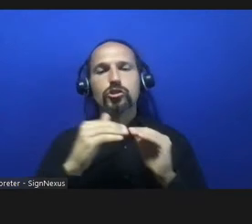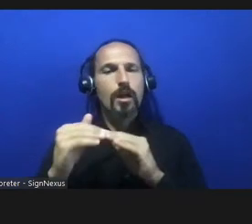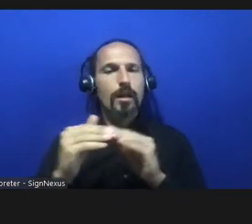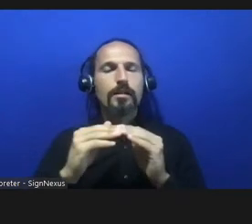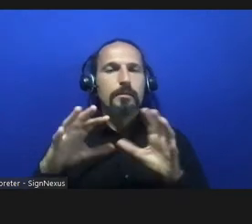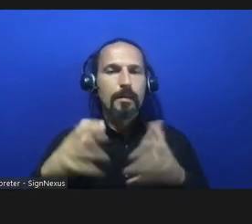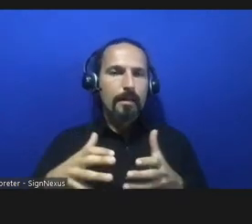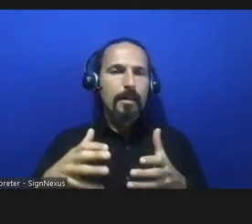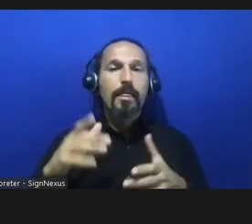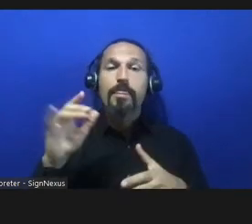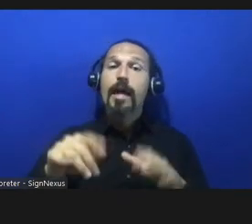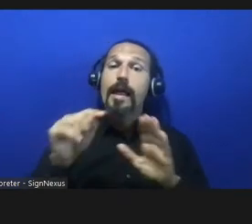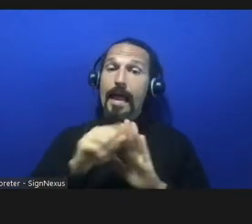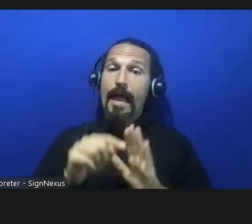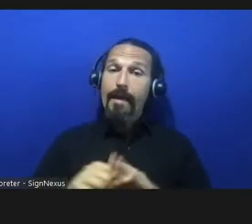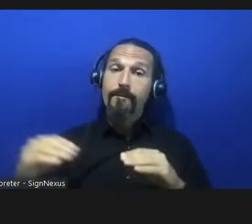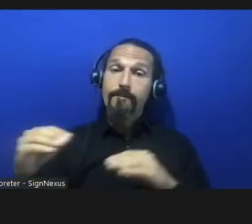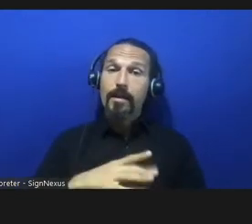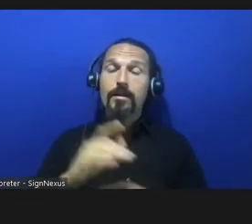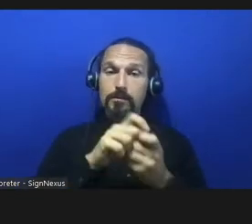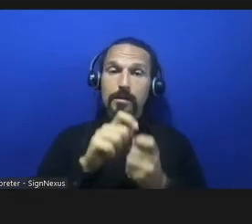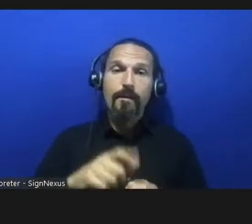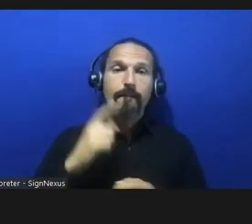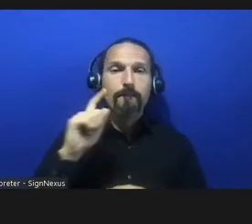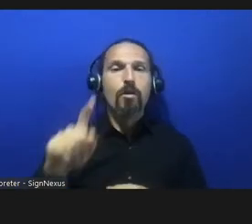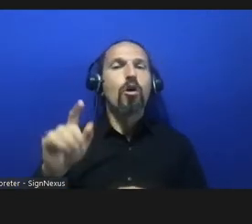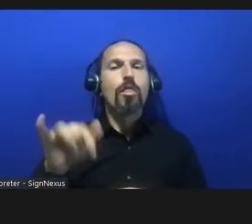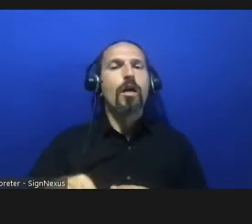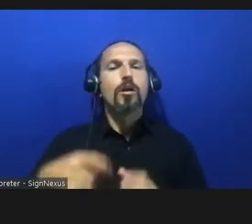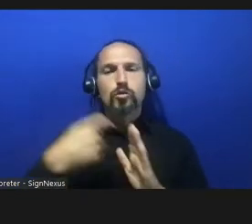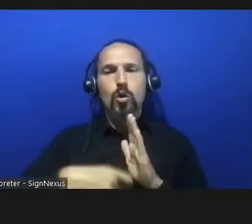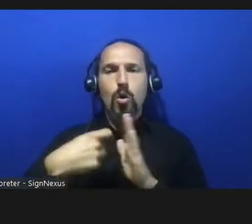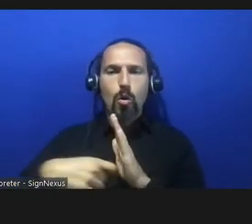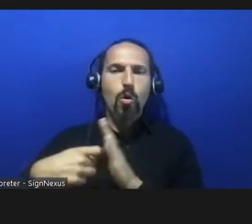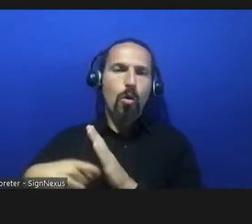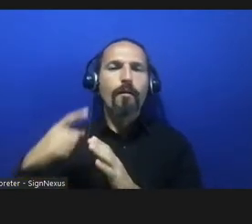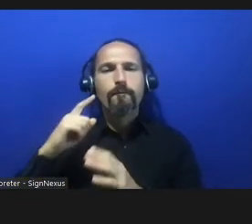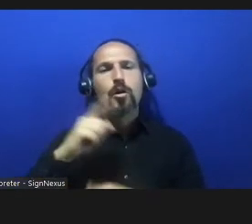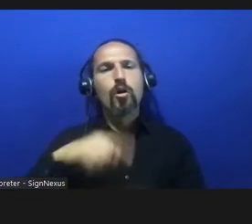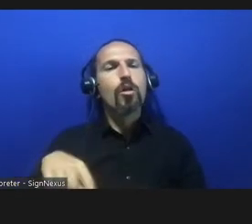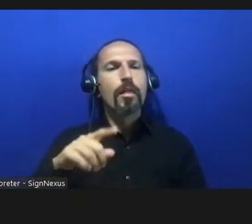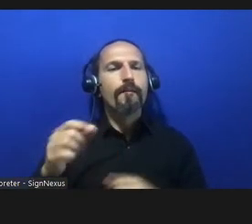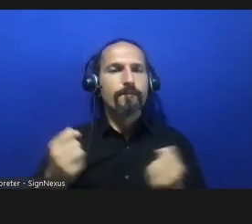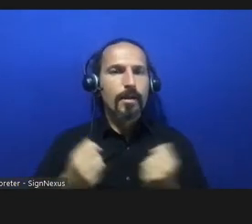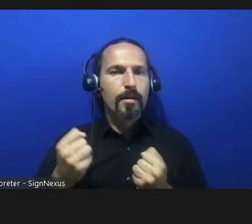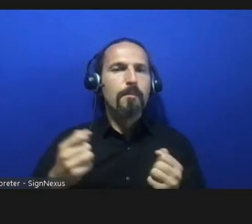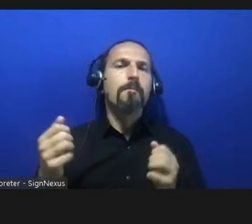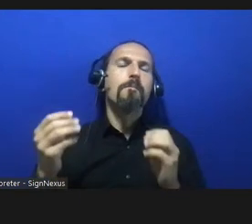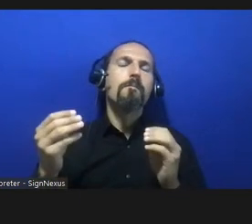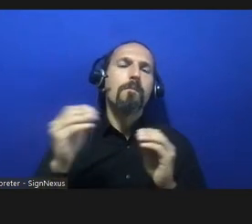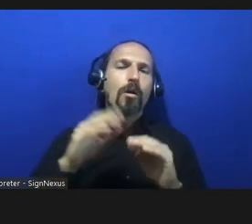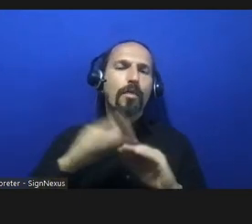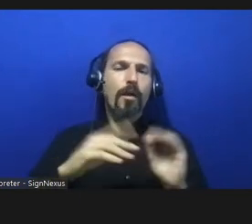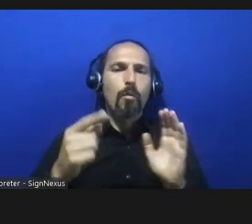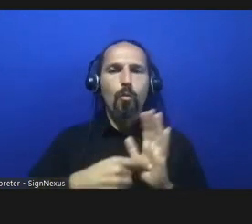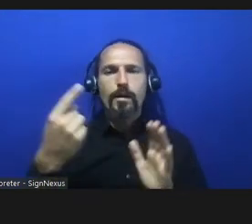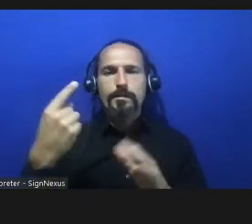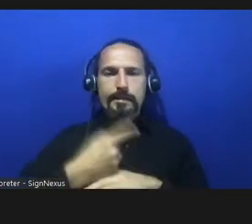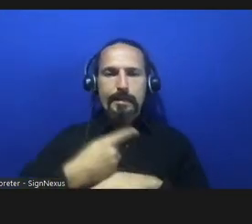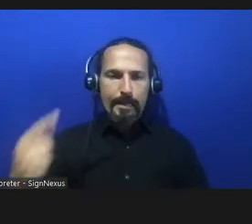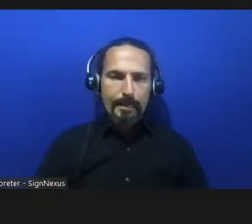this adverse effect occurs specifically in tolling scenarios that toll their vehicles more than once per day